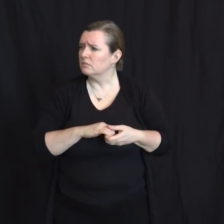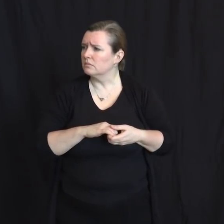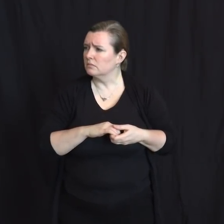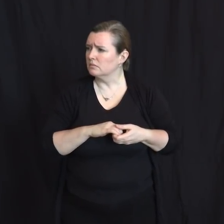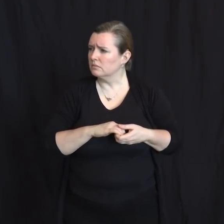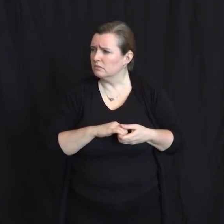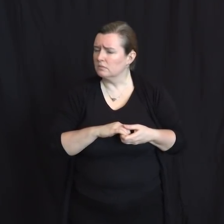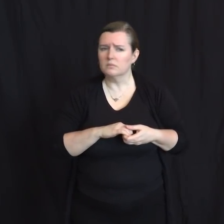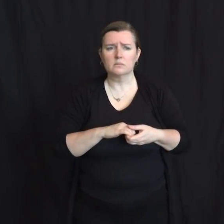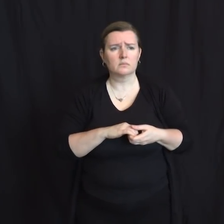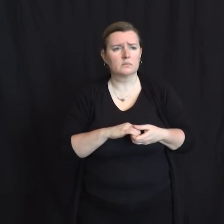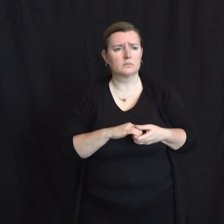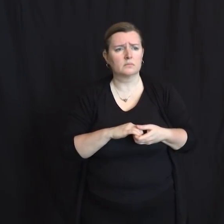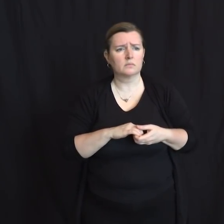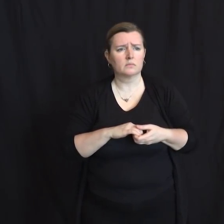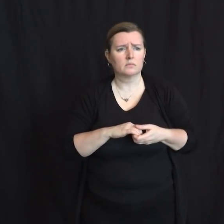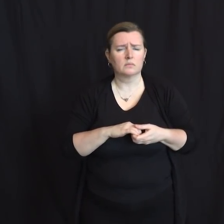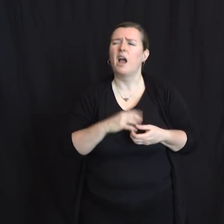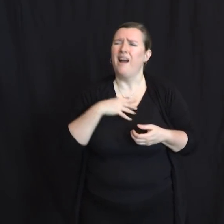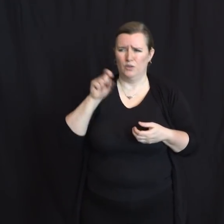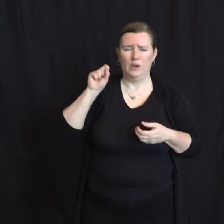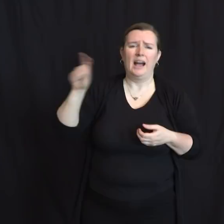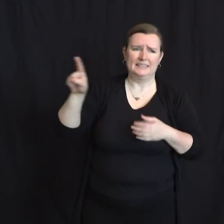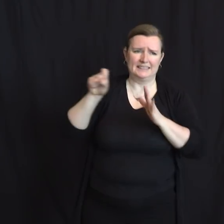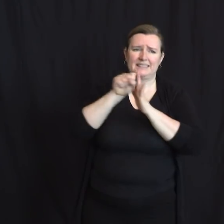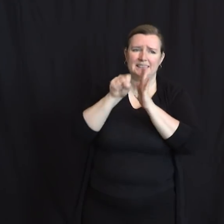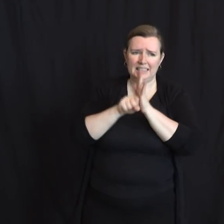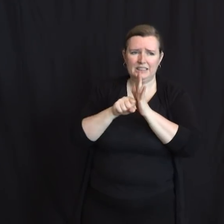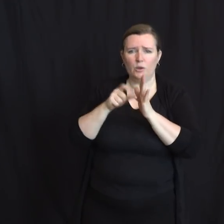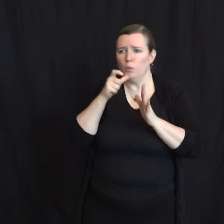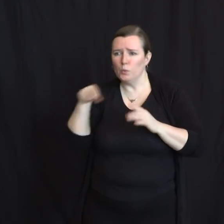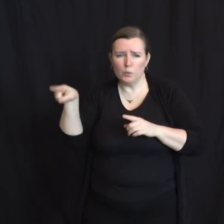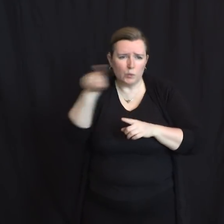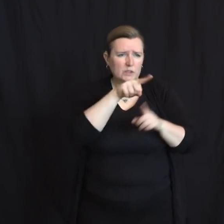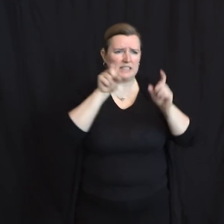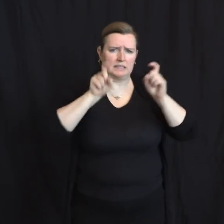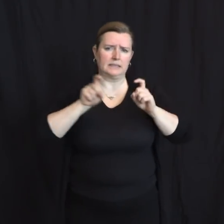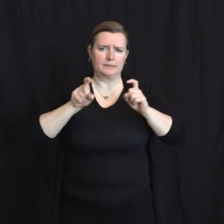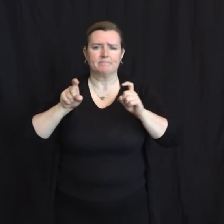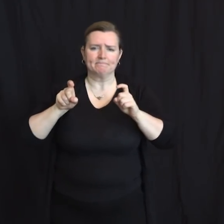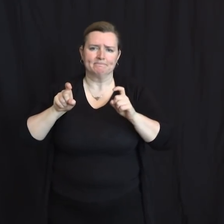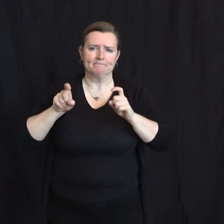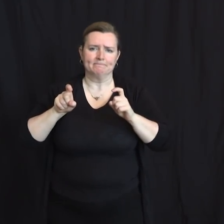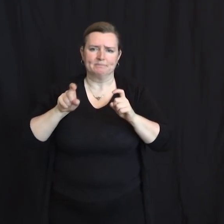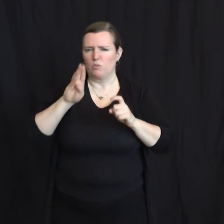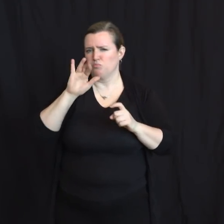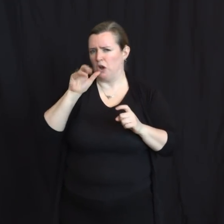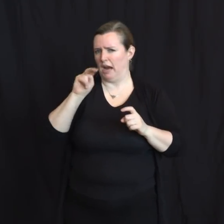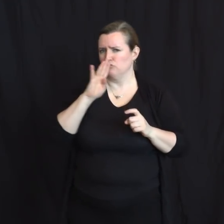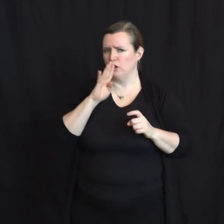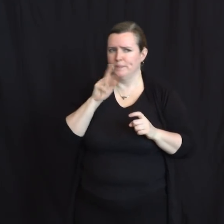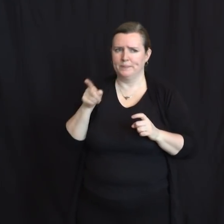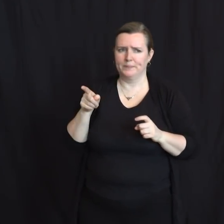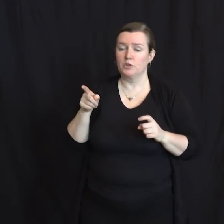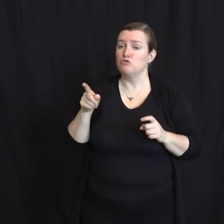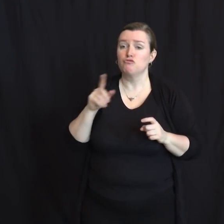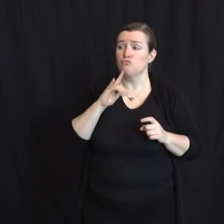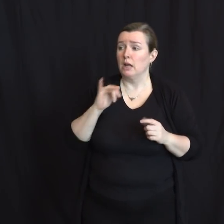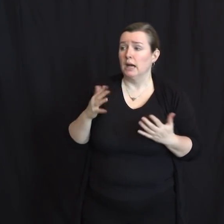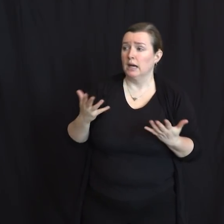the first people to get it. We are gearing up more, anticipating the use will be more. So it's really